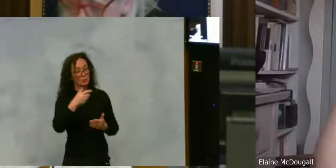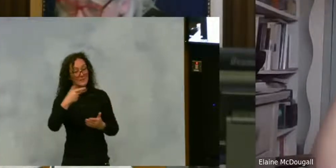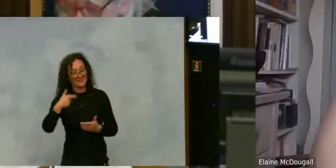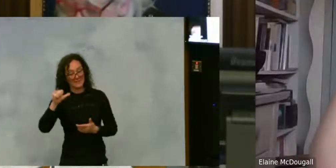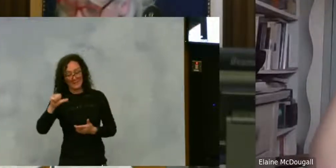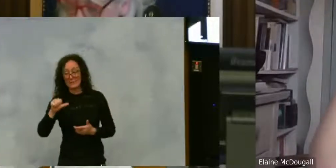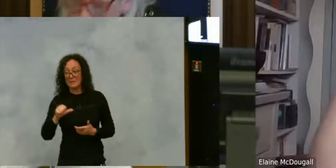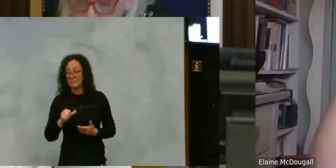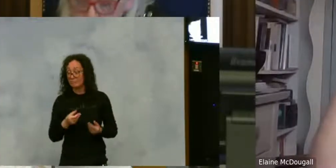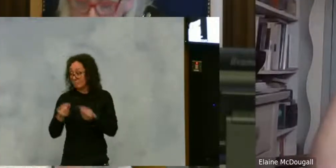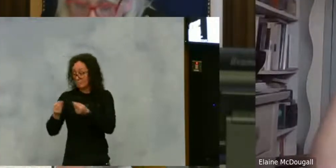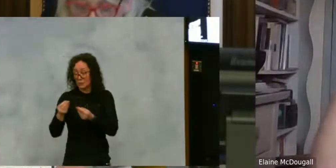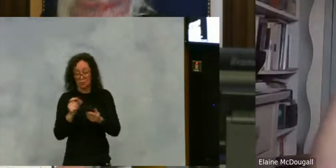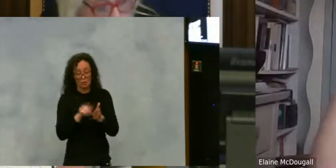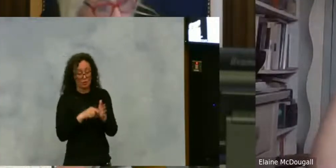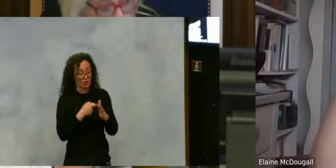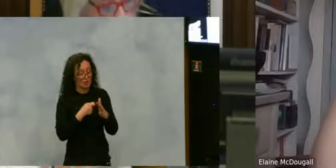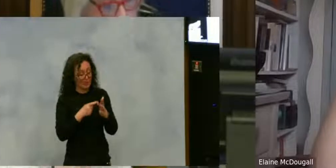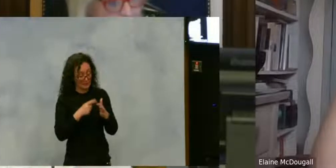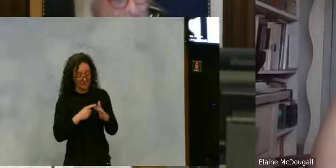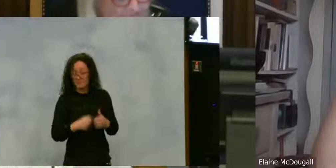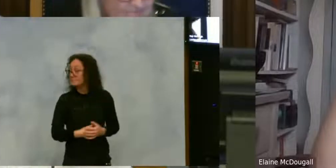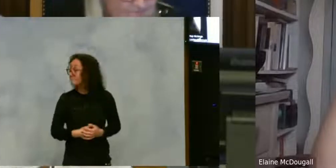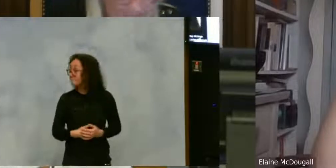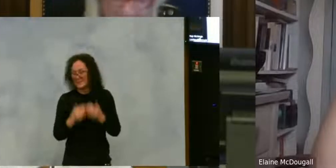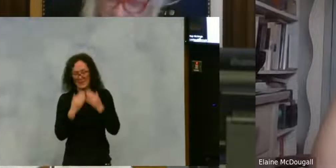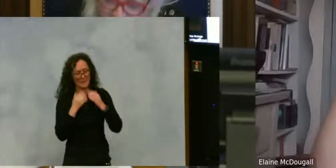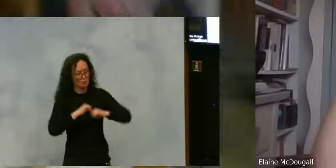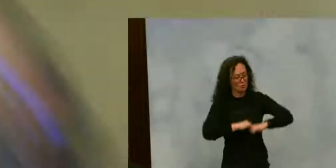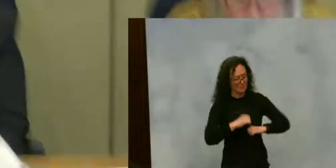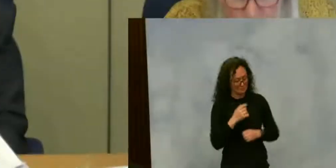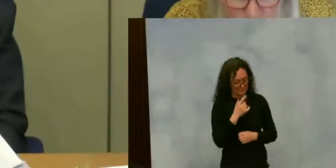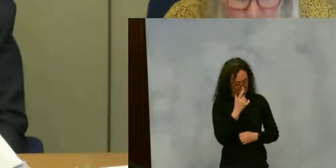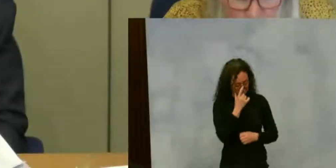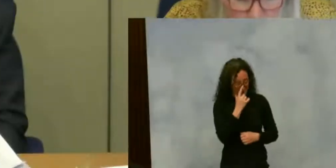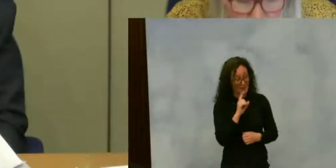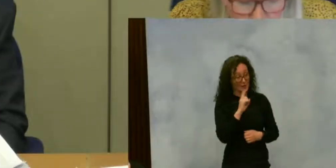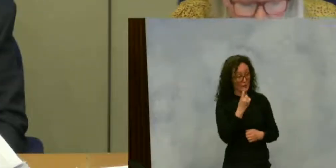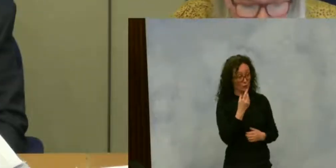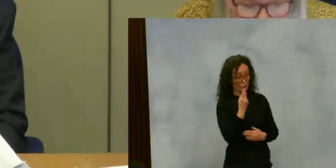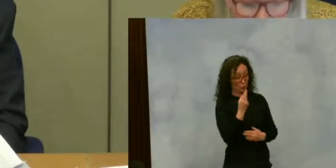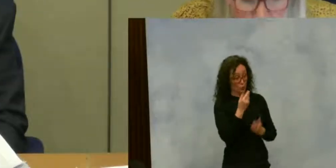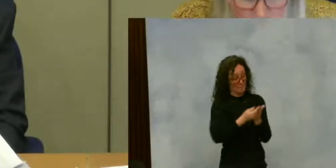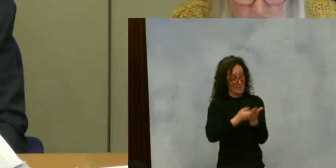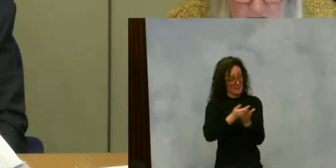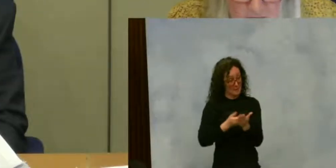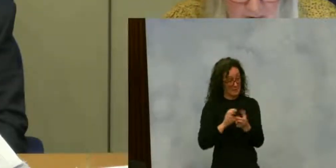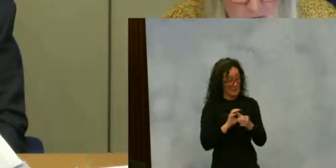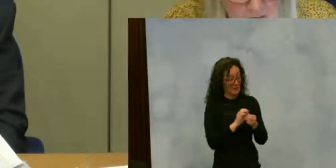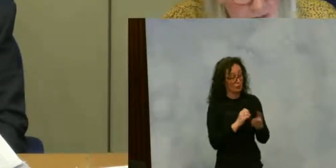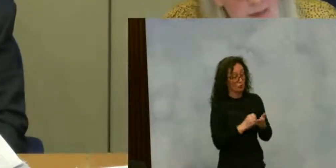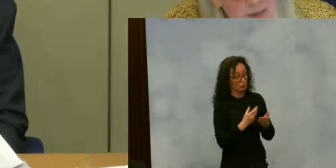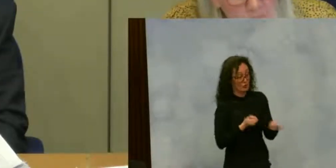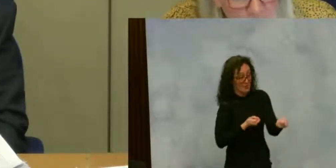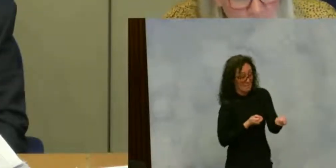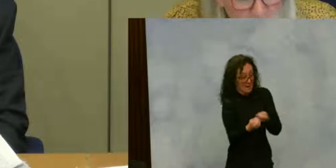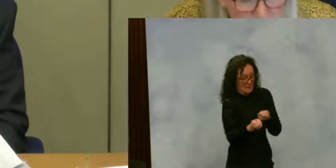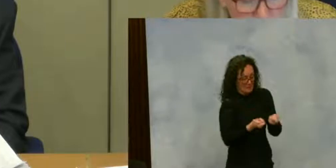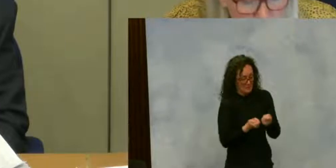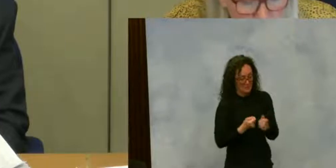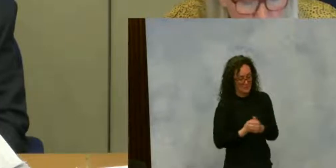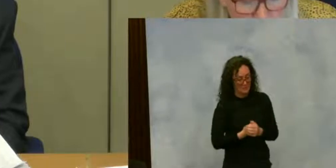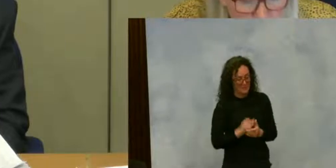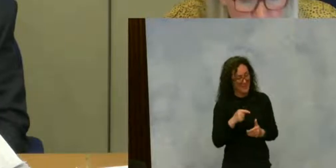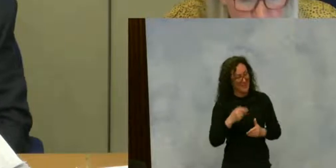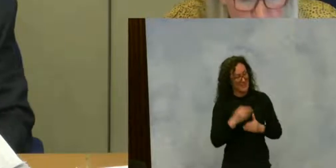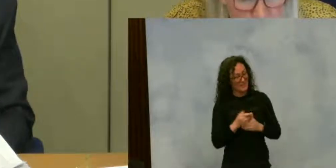to you, Jackie, please. Thanks, Chair. This is the first of 2 papers relating to Treasury Management, which is a function